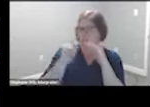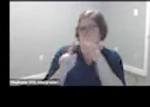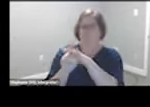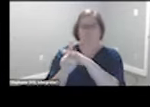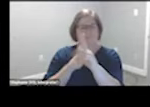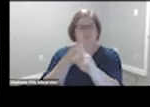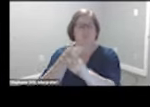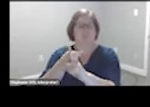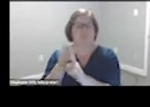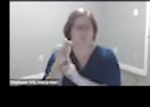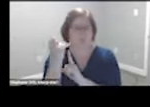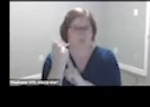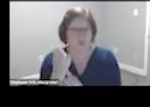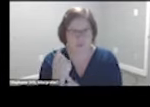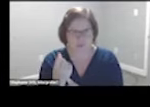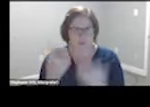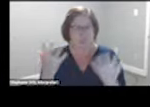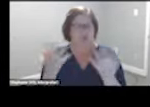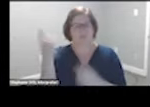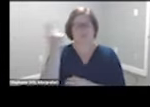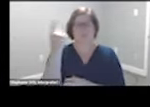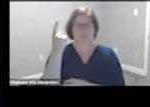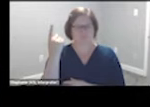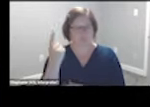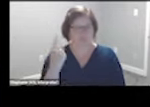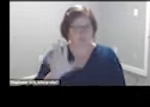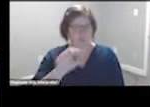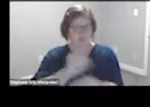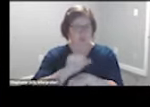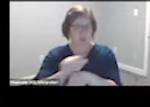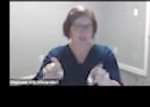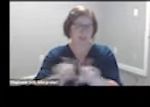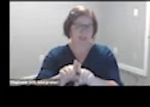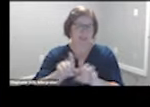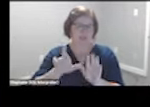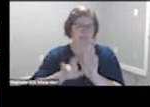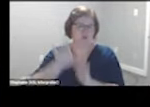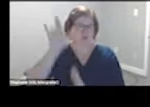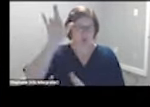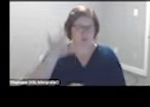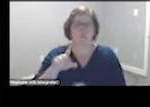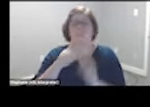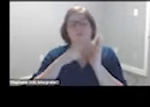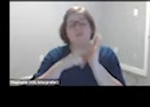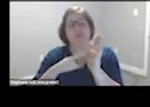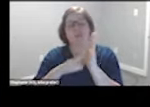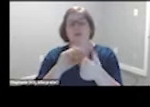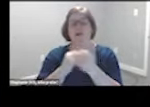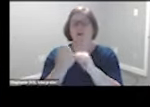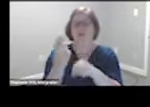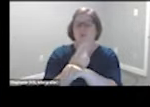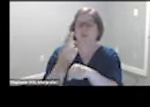you would never imagine as a job of an astronaut. First of all, how to use the TV camera, how to make